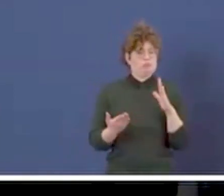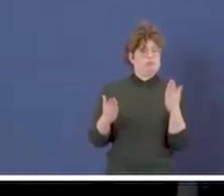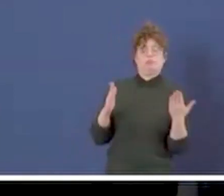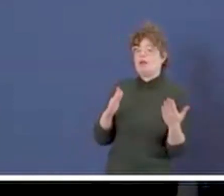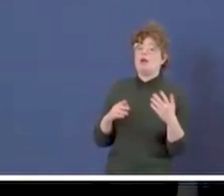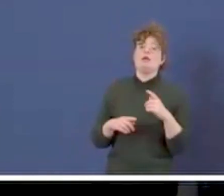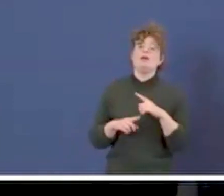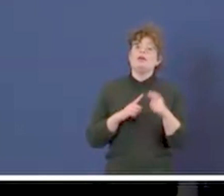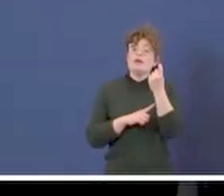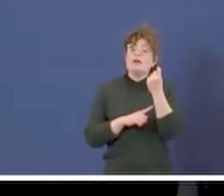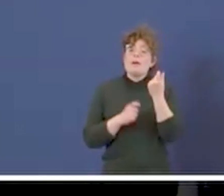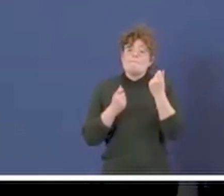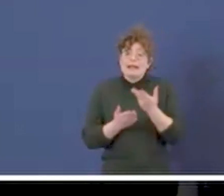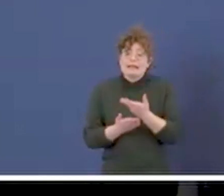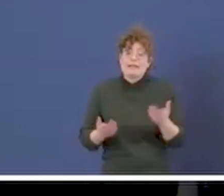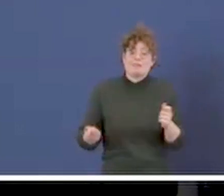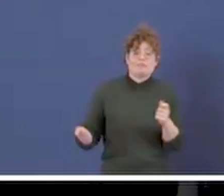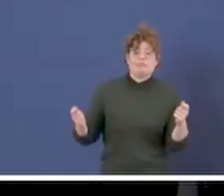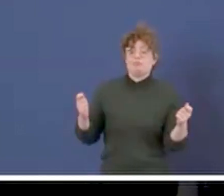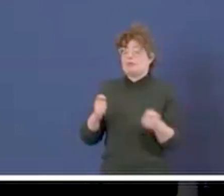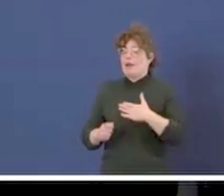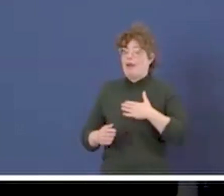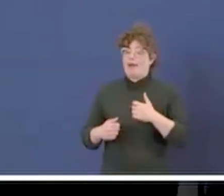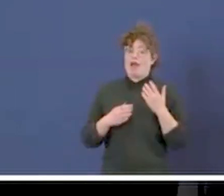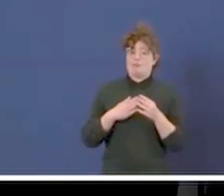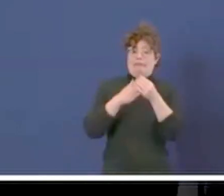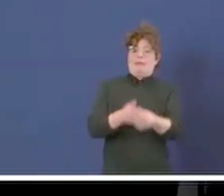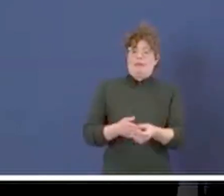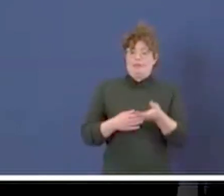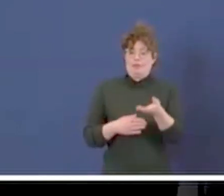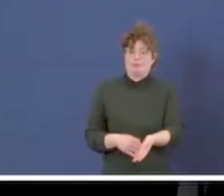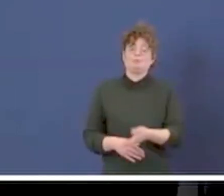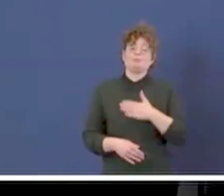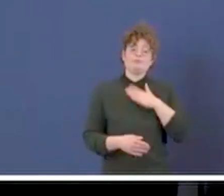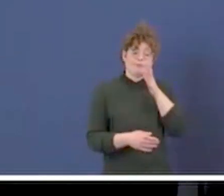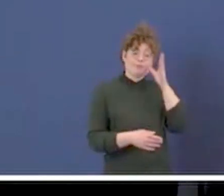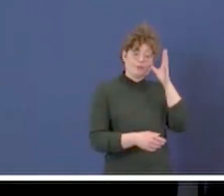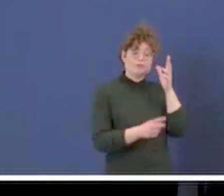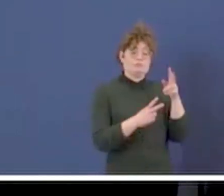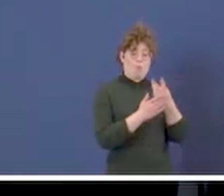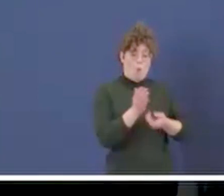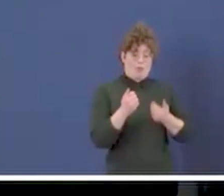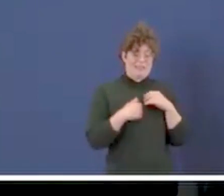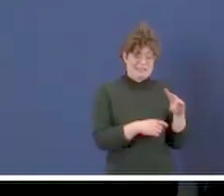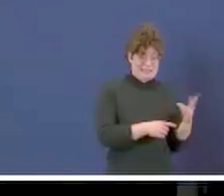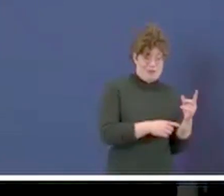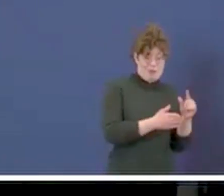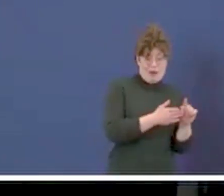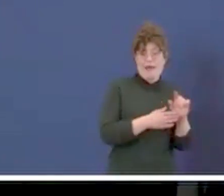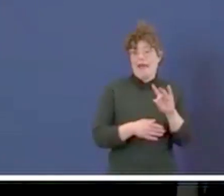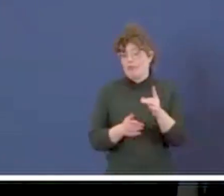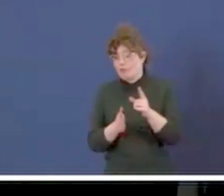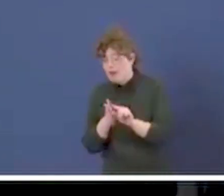got me to where I was. My parents had a 7th and 8th grade education. I was one of 4